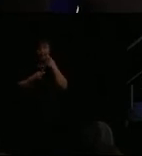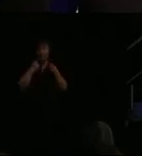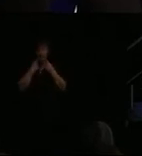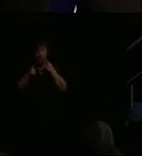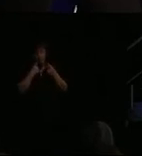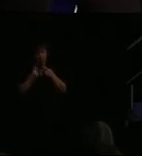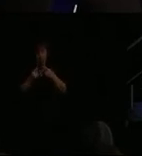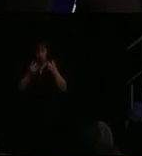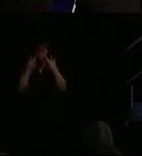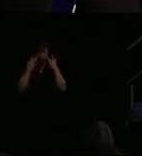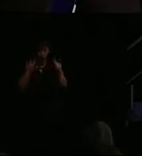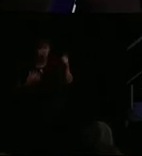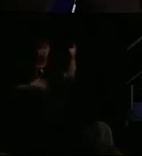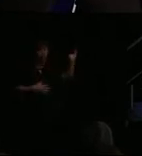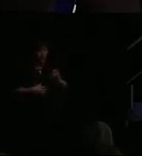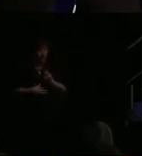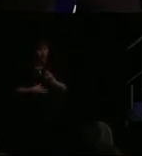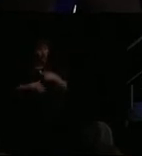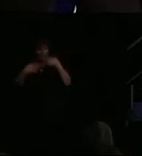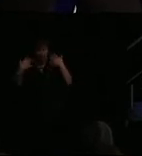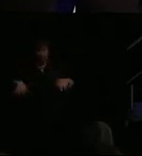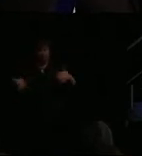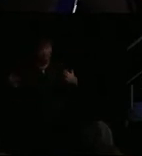and God shows up big time.